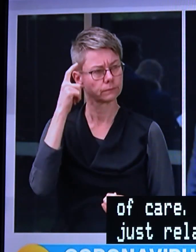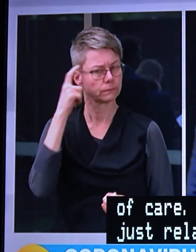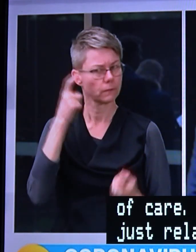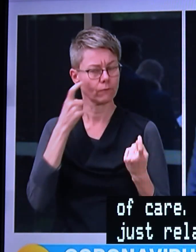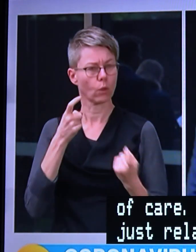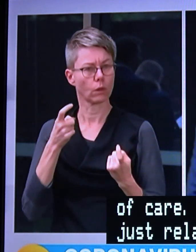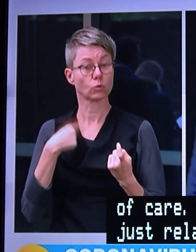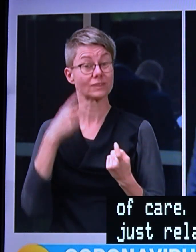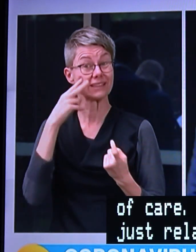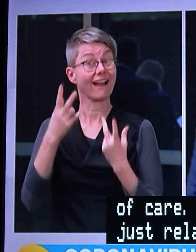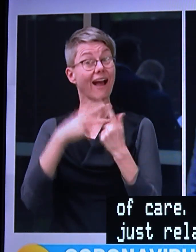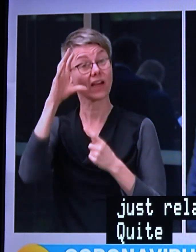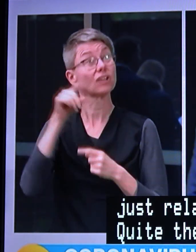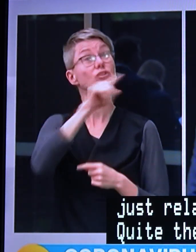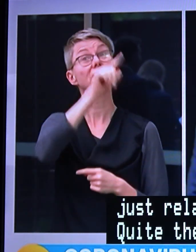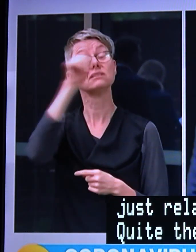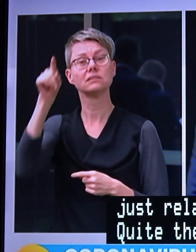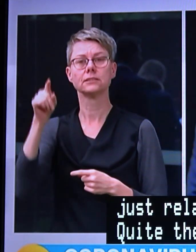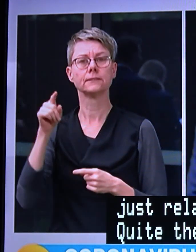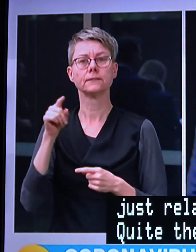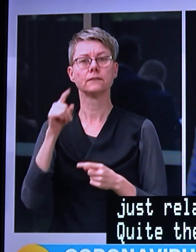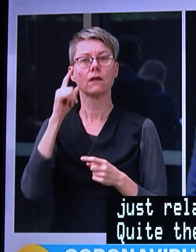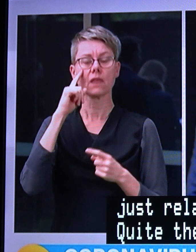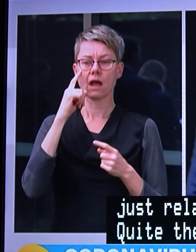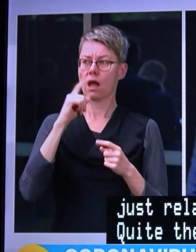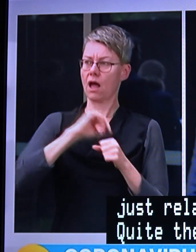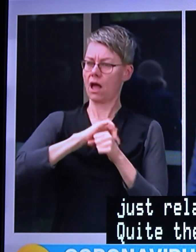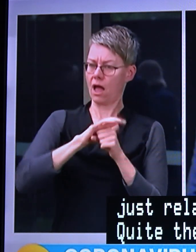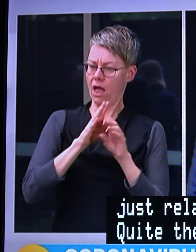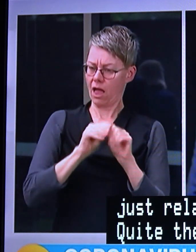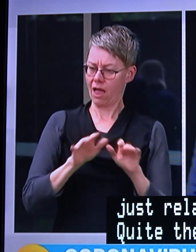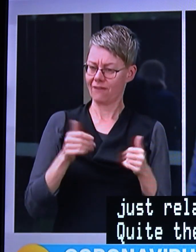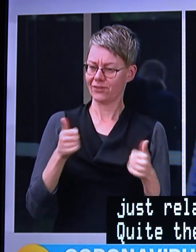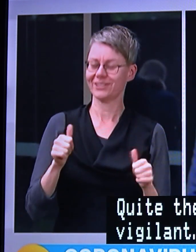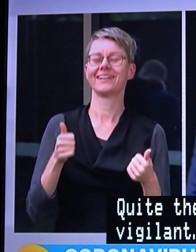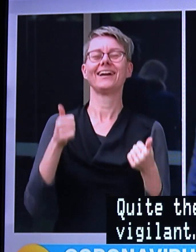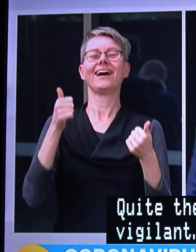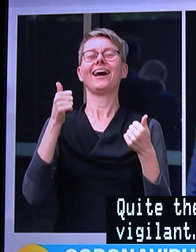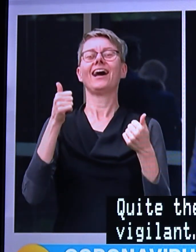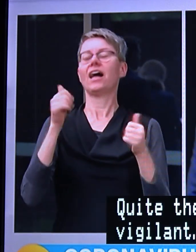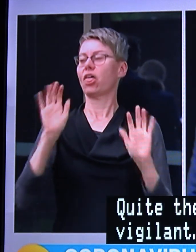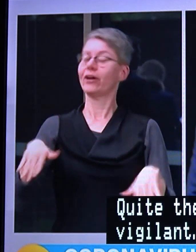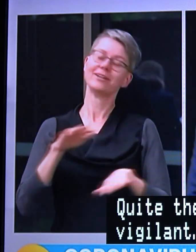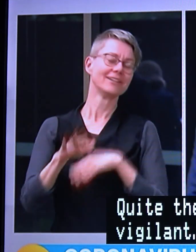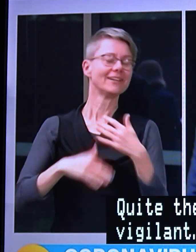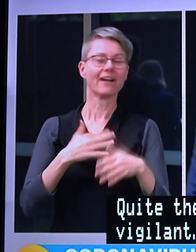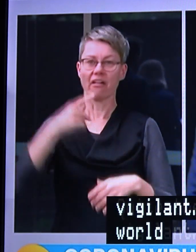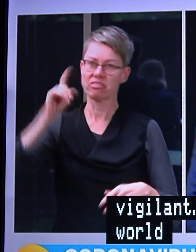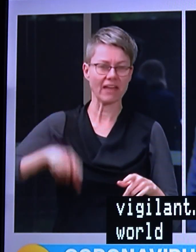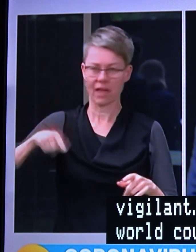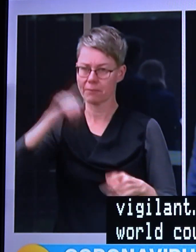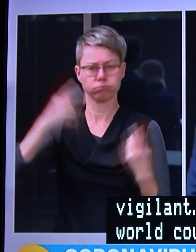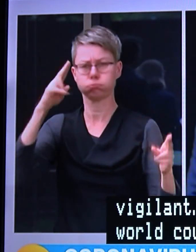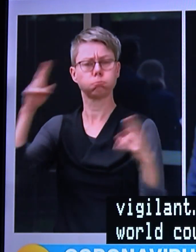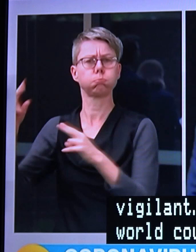because we've seen around the world countries they think they're over it, they get complacent, and then thousands of people die as a result in a